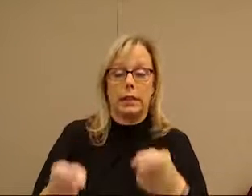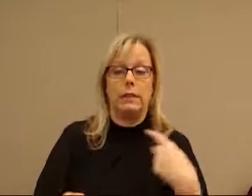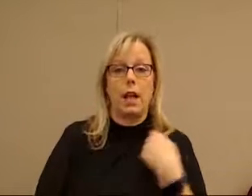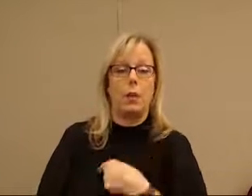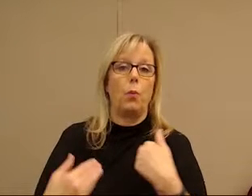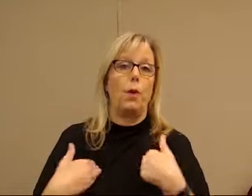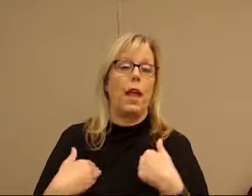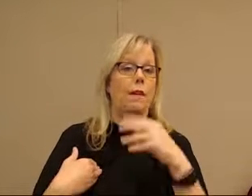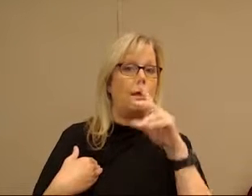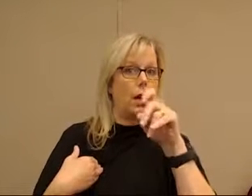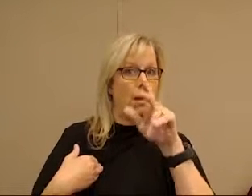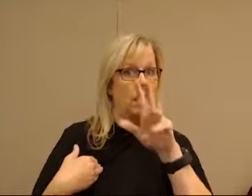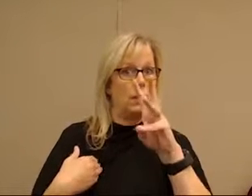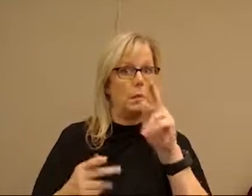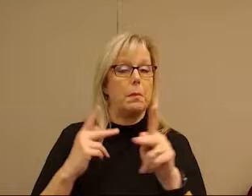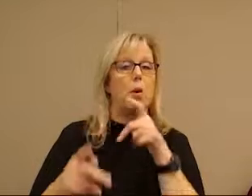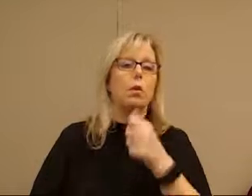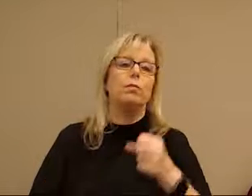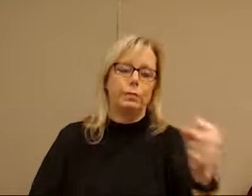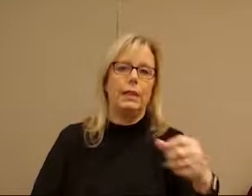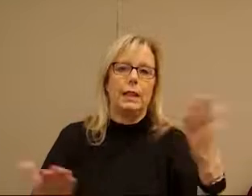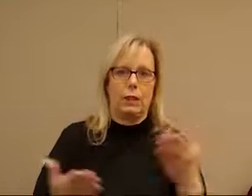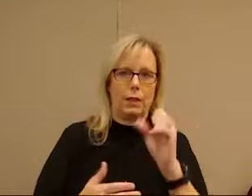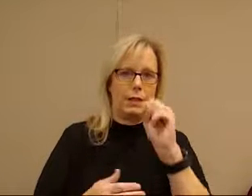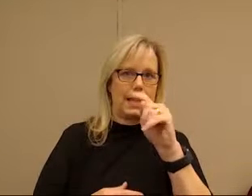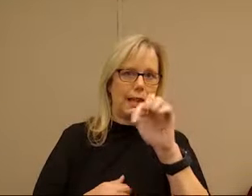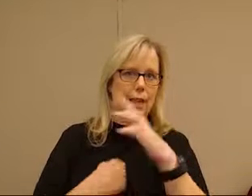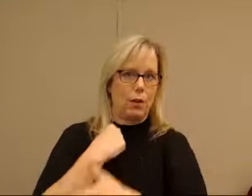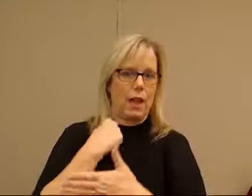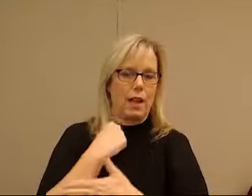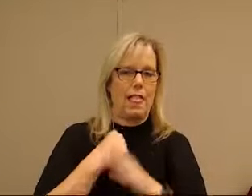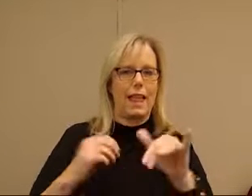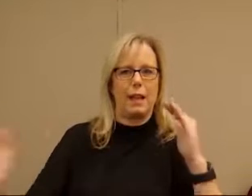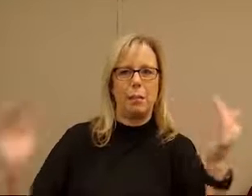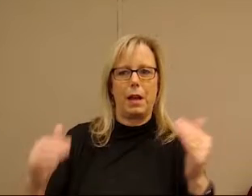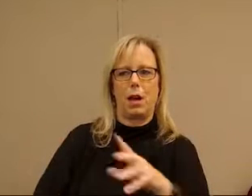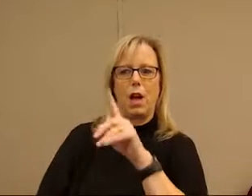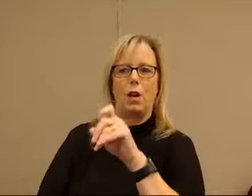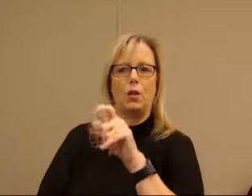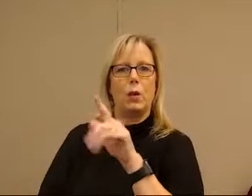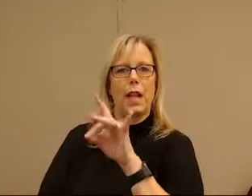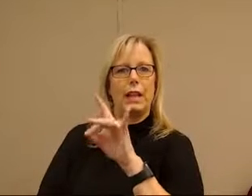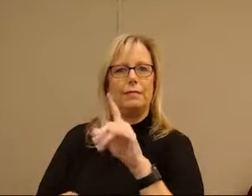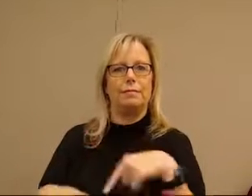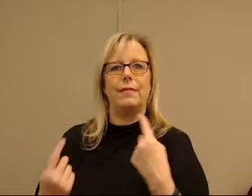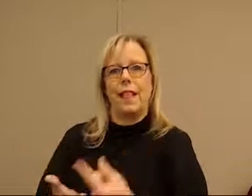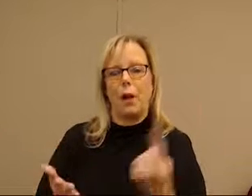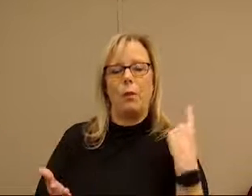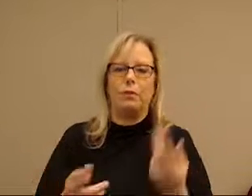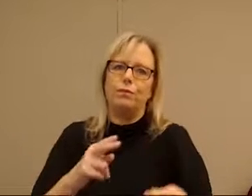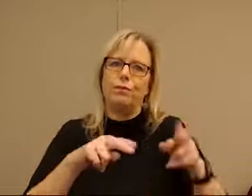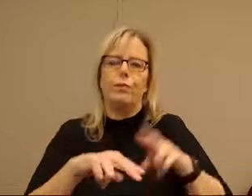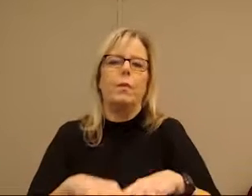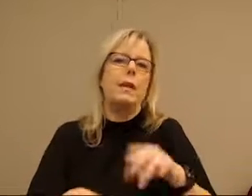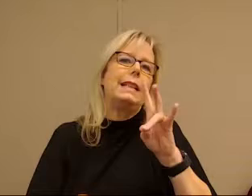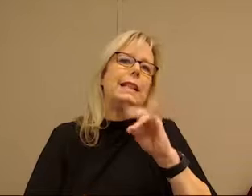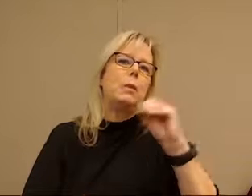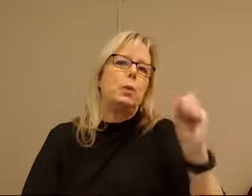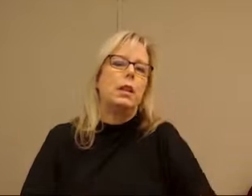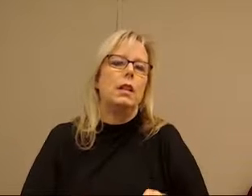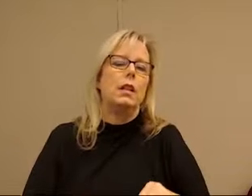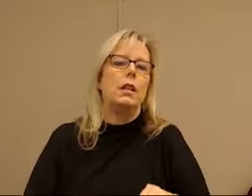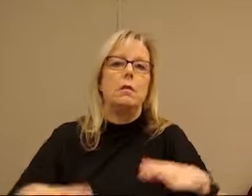have 136 hospitalized patients in St. Clair County. That's in comparison to 128 from last week. About 70% of those